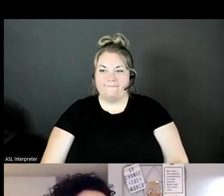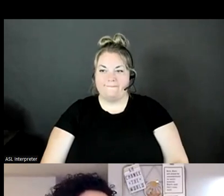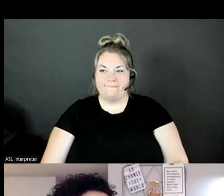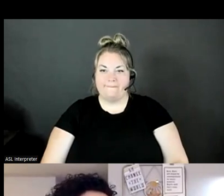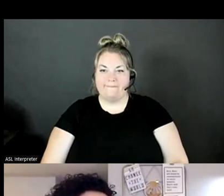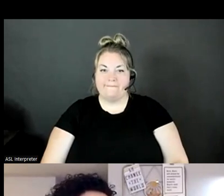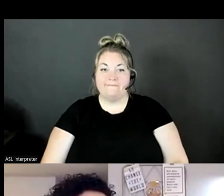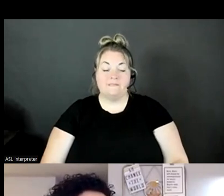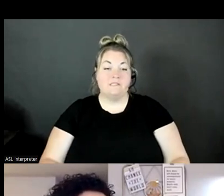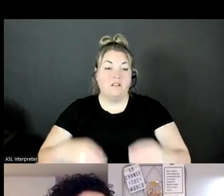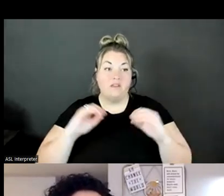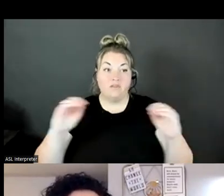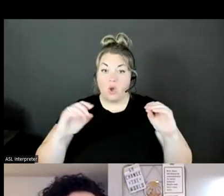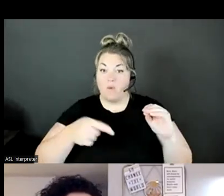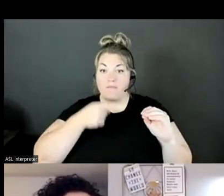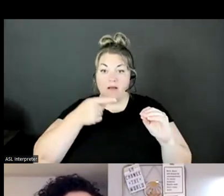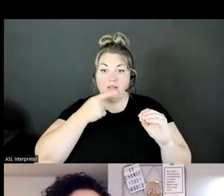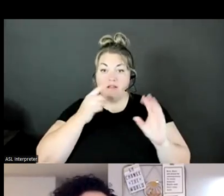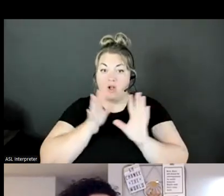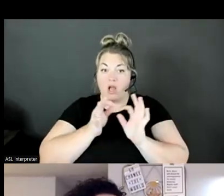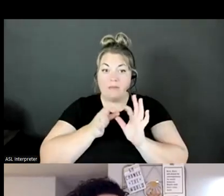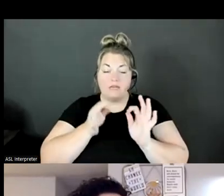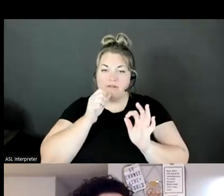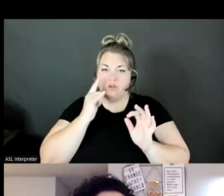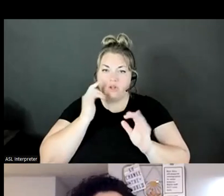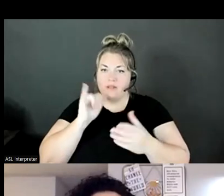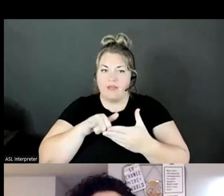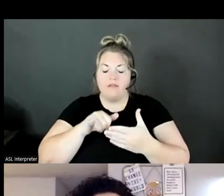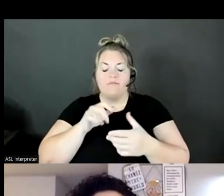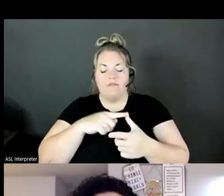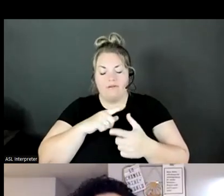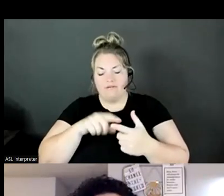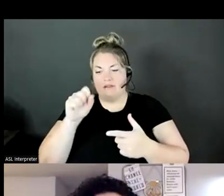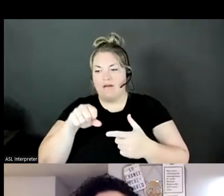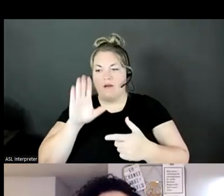If there's no public comment, doesn't look like it. I would also say